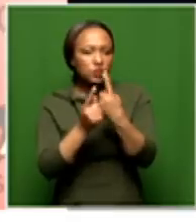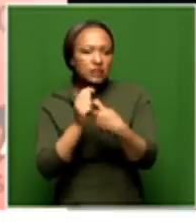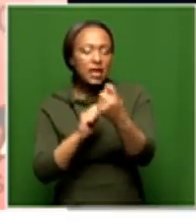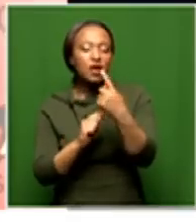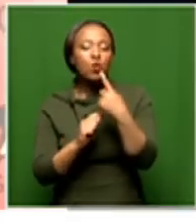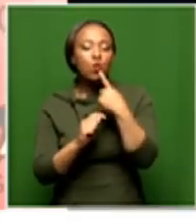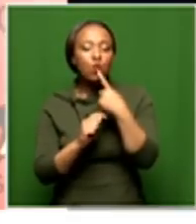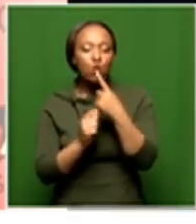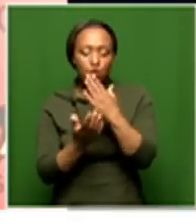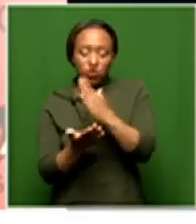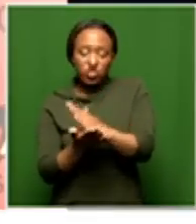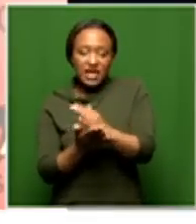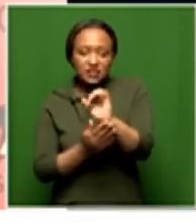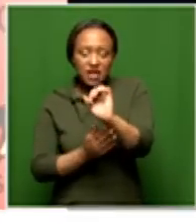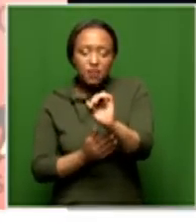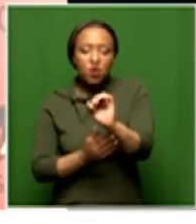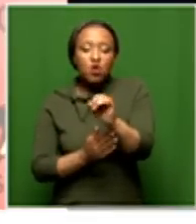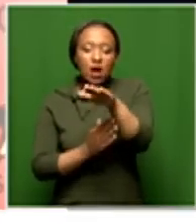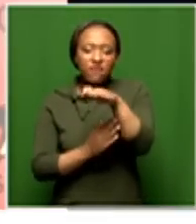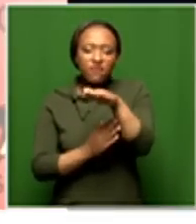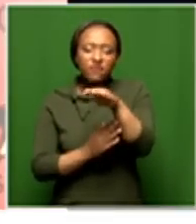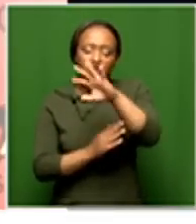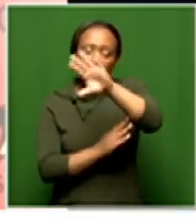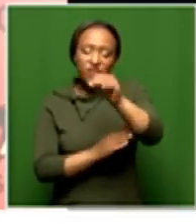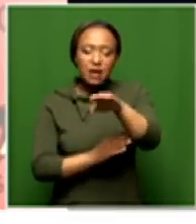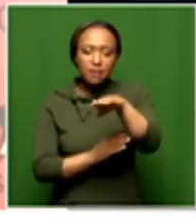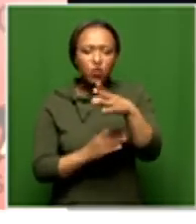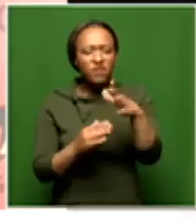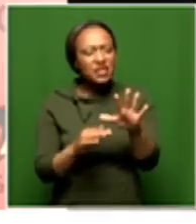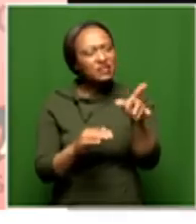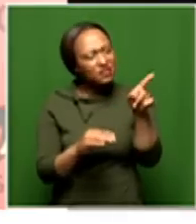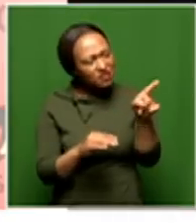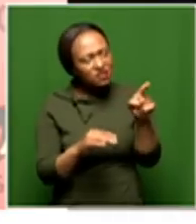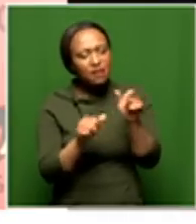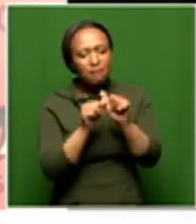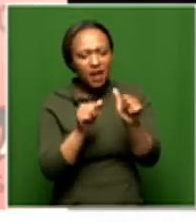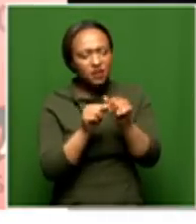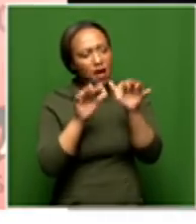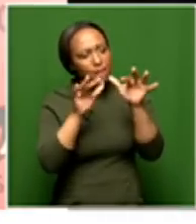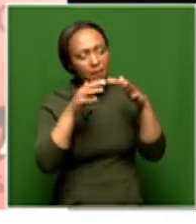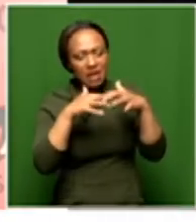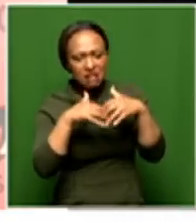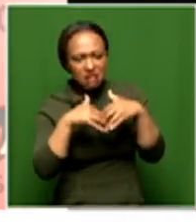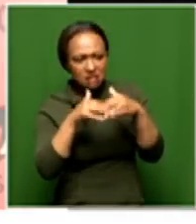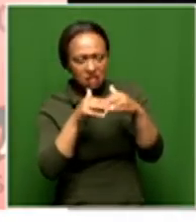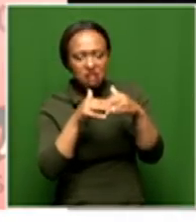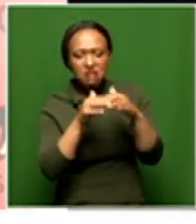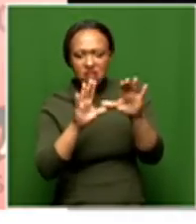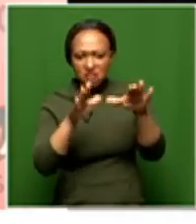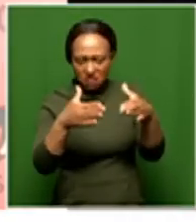Bank, for instance, when we've actually called for them to establish public banking sector. Instead of